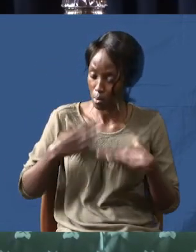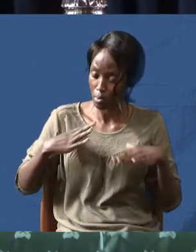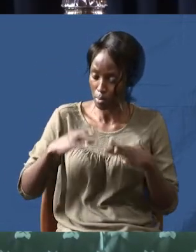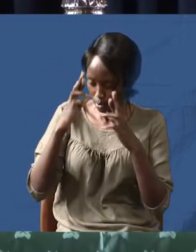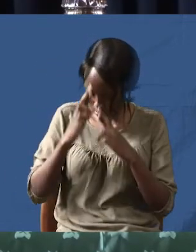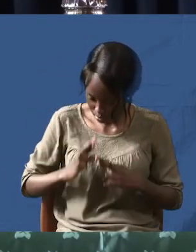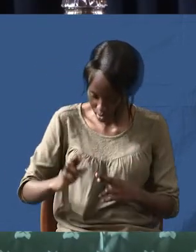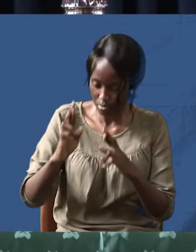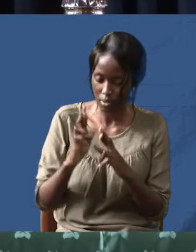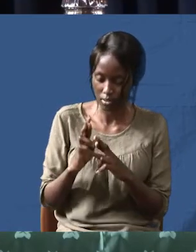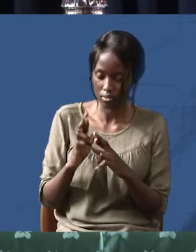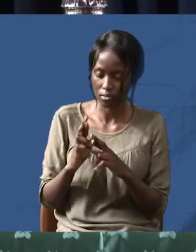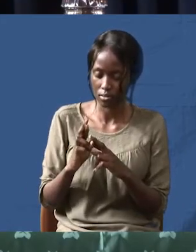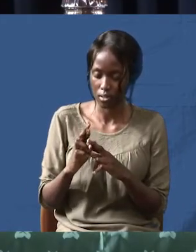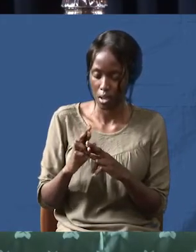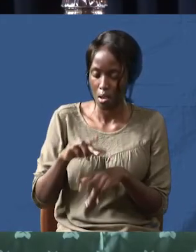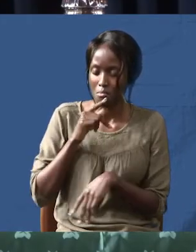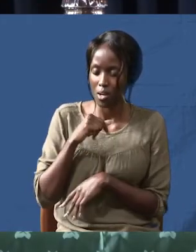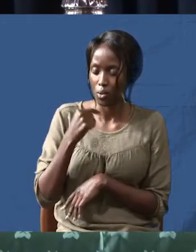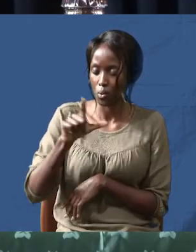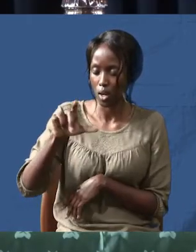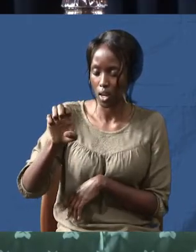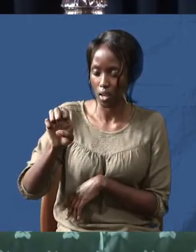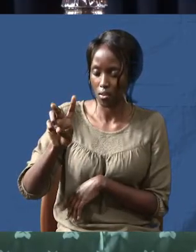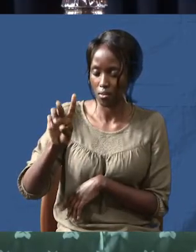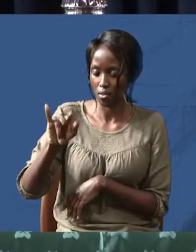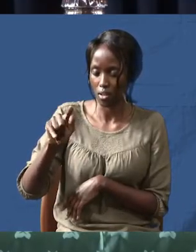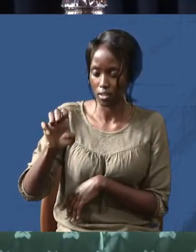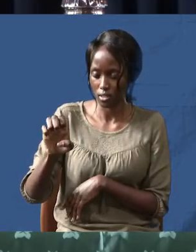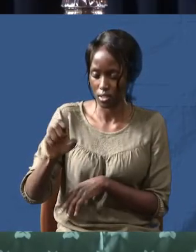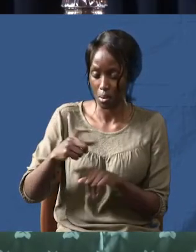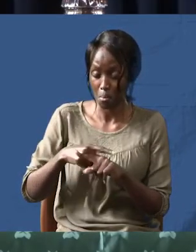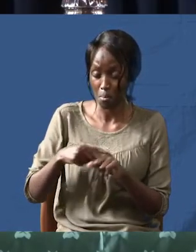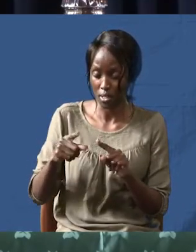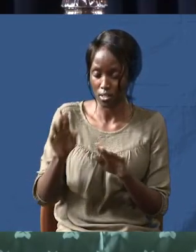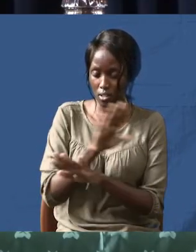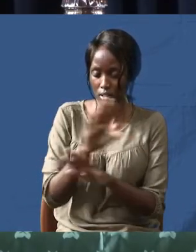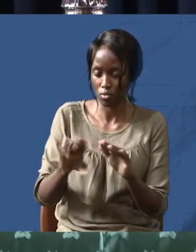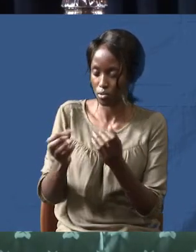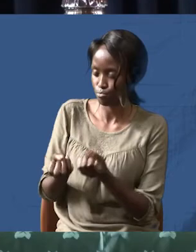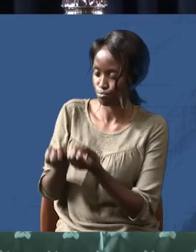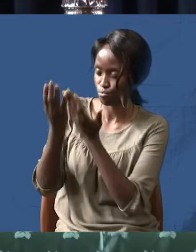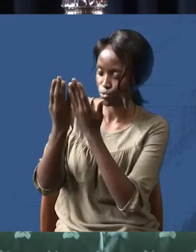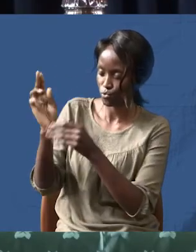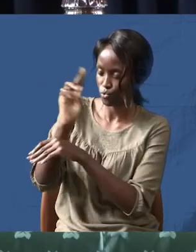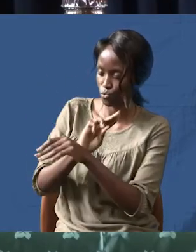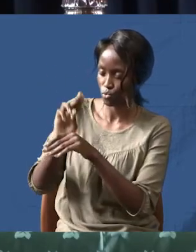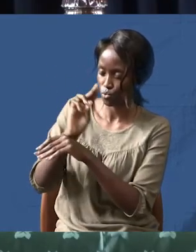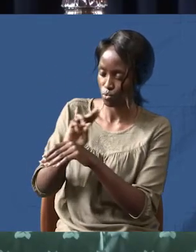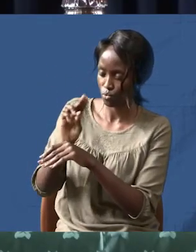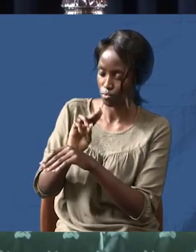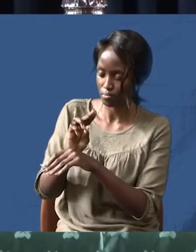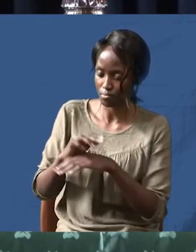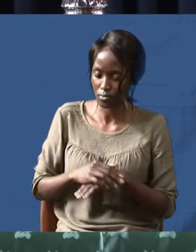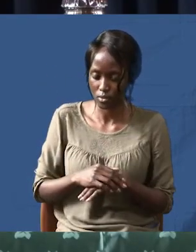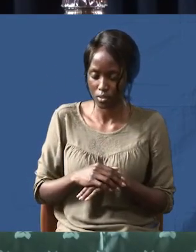in society, a Levite, dear Master, but he gave his all for your kingdom.